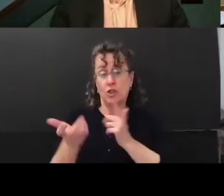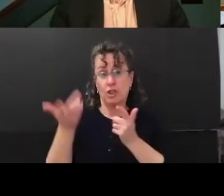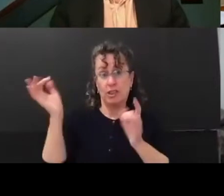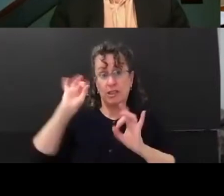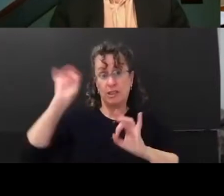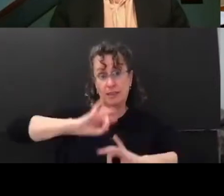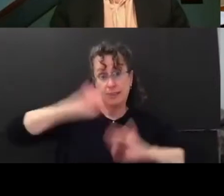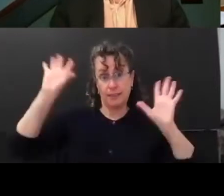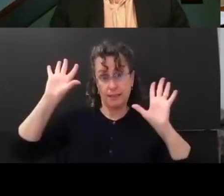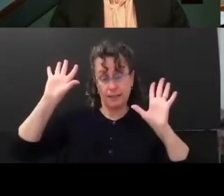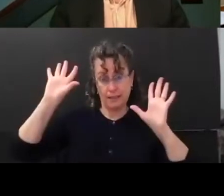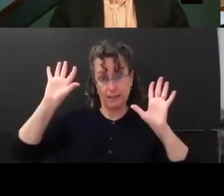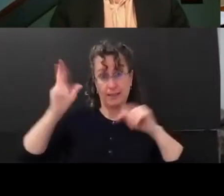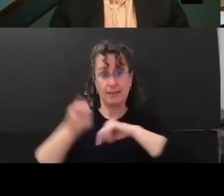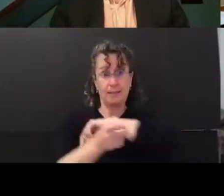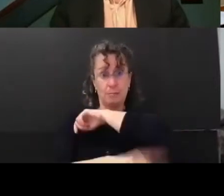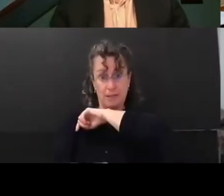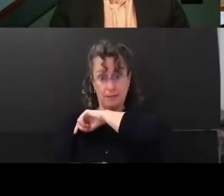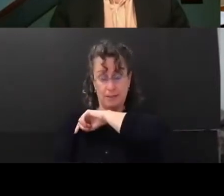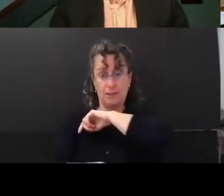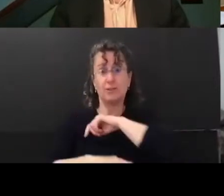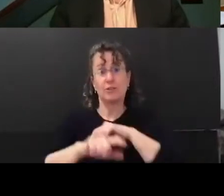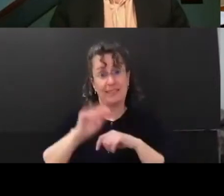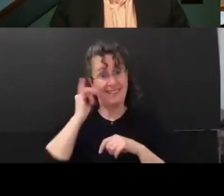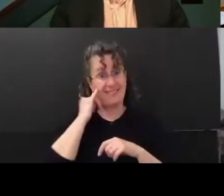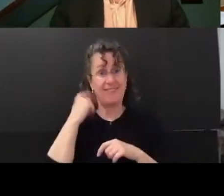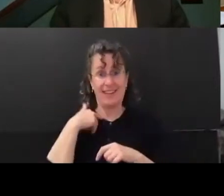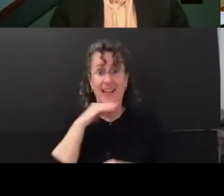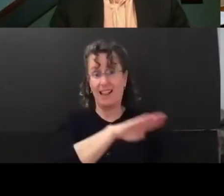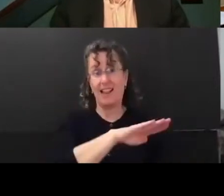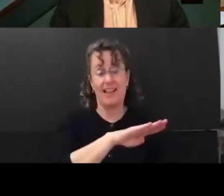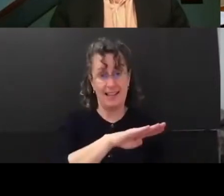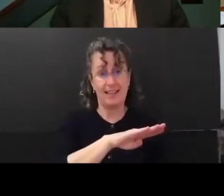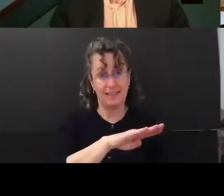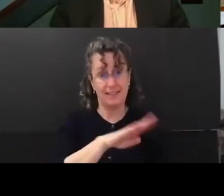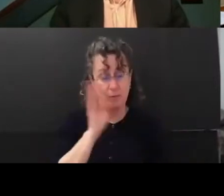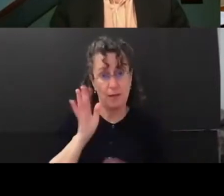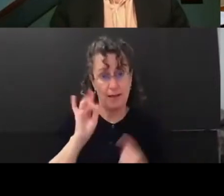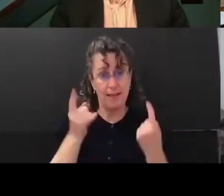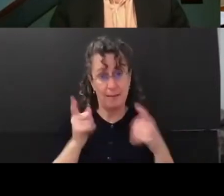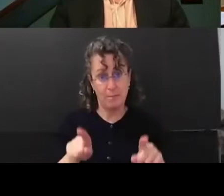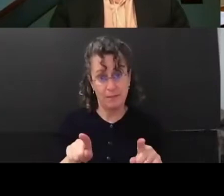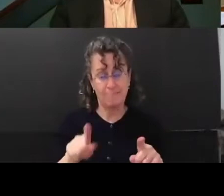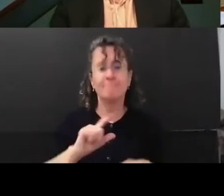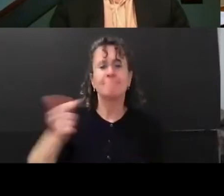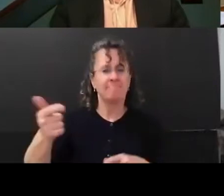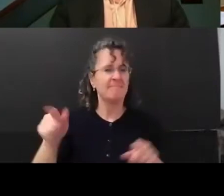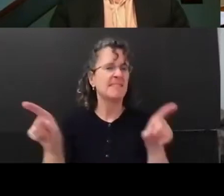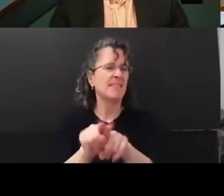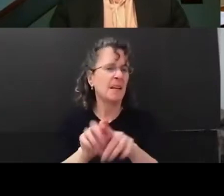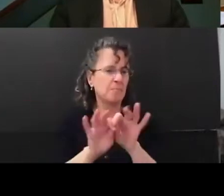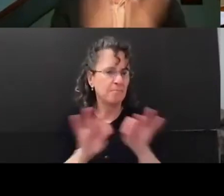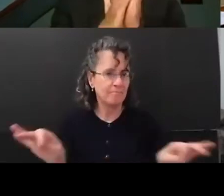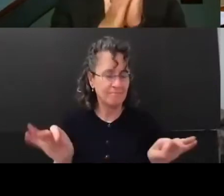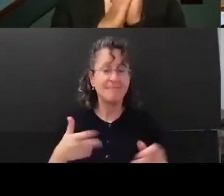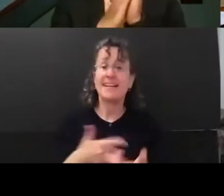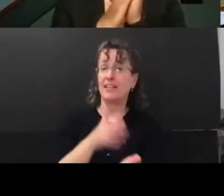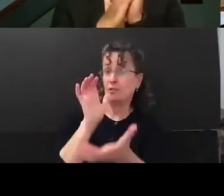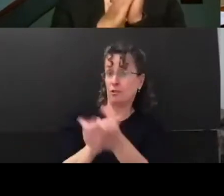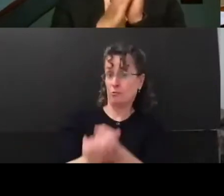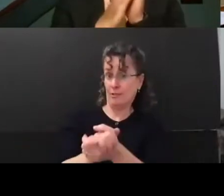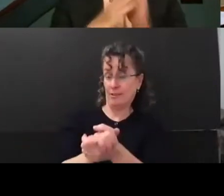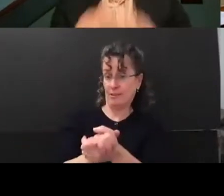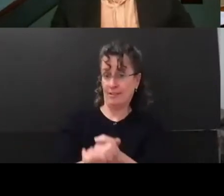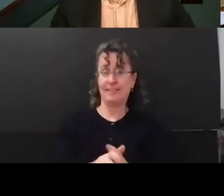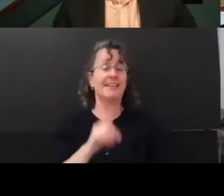under the pains and penalties of perjury. and penalties of perjury. Congratulations. Thank you. You're